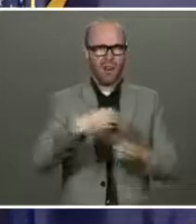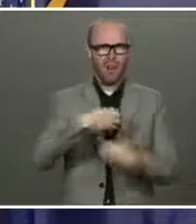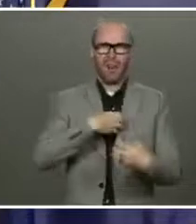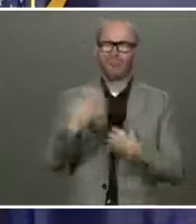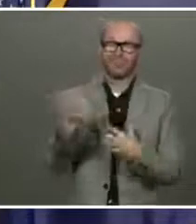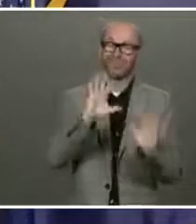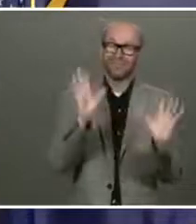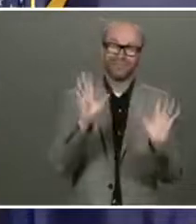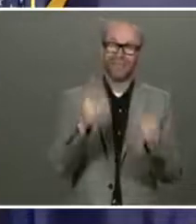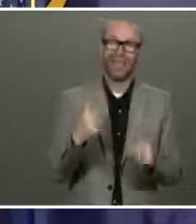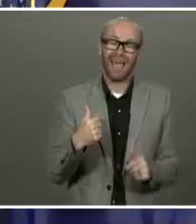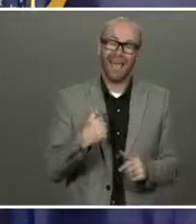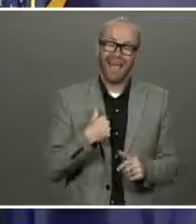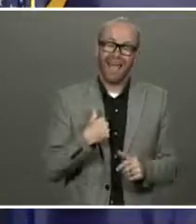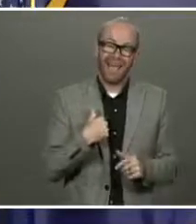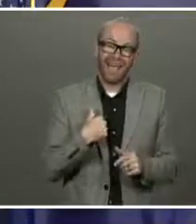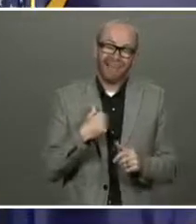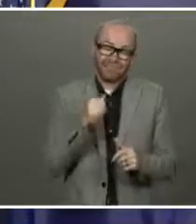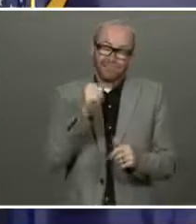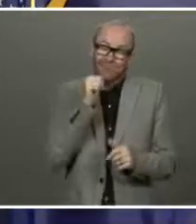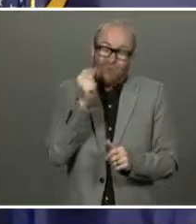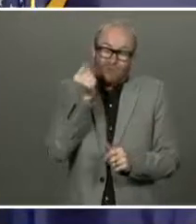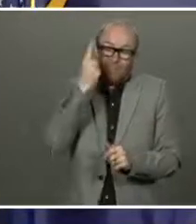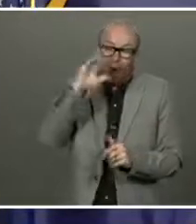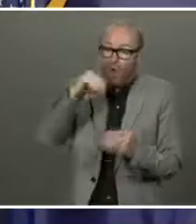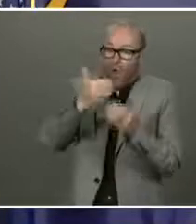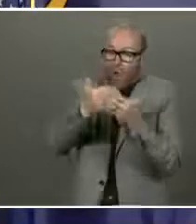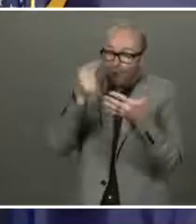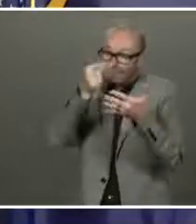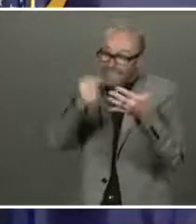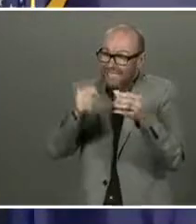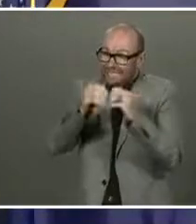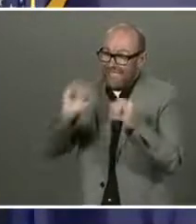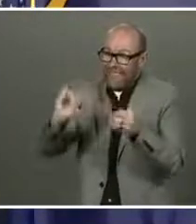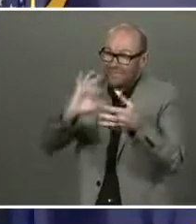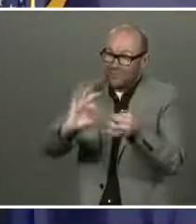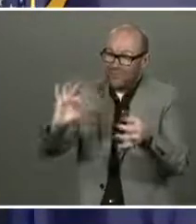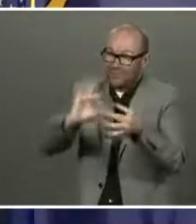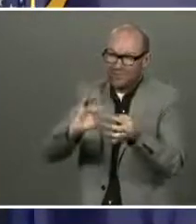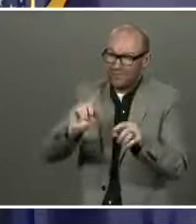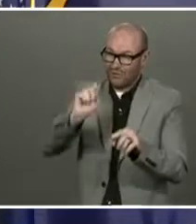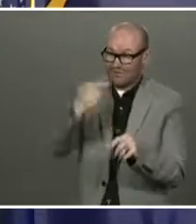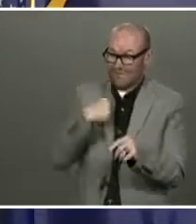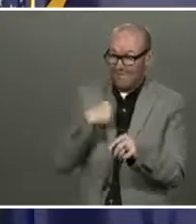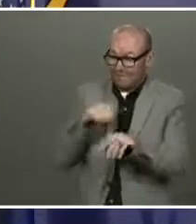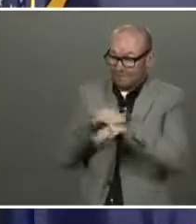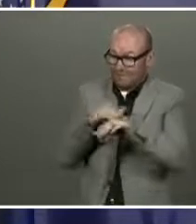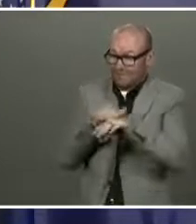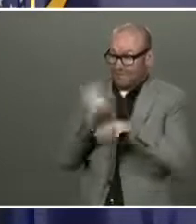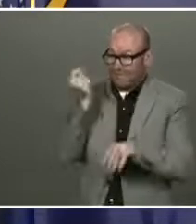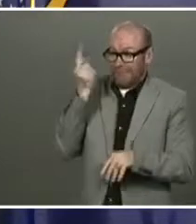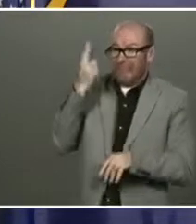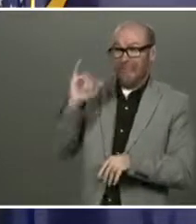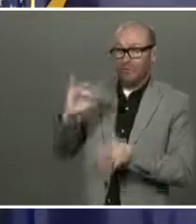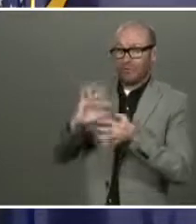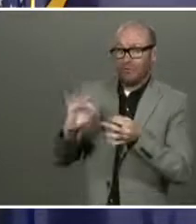I have a real problem with that story. I don't know all the details other than what was shared there, but I just